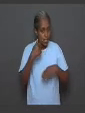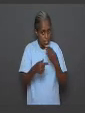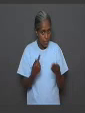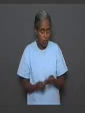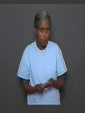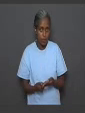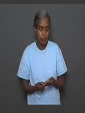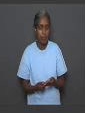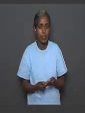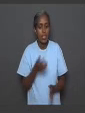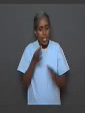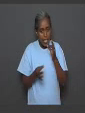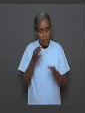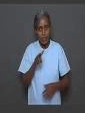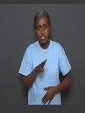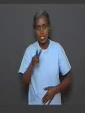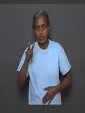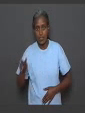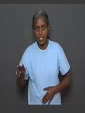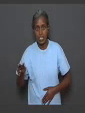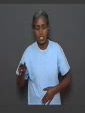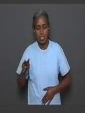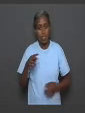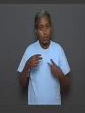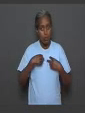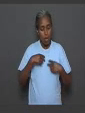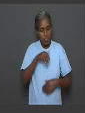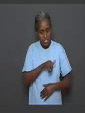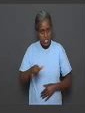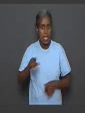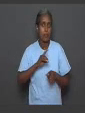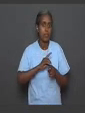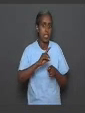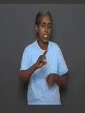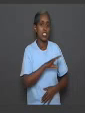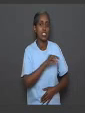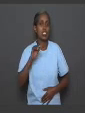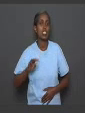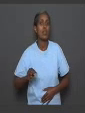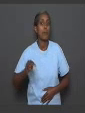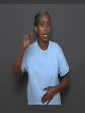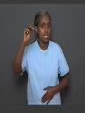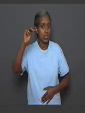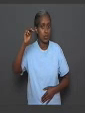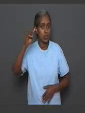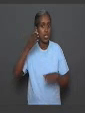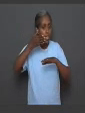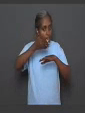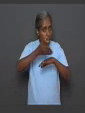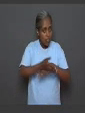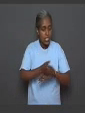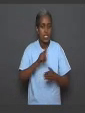Therefore, if the vector is to have the same direction and magnitude after